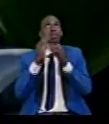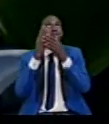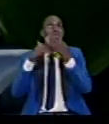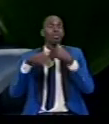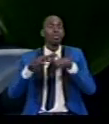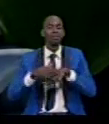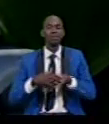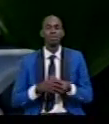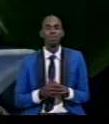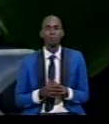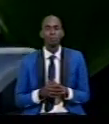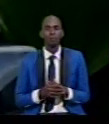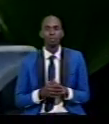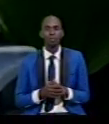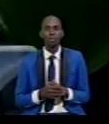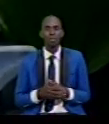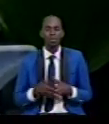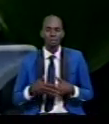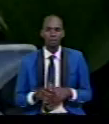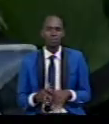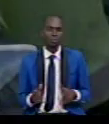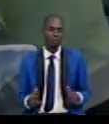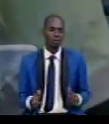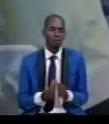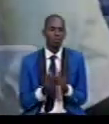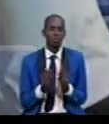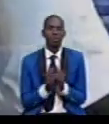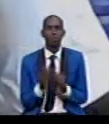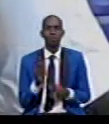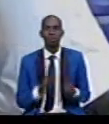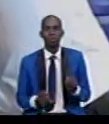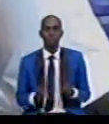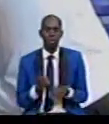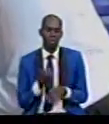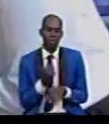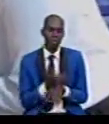Let's attend to them. Counselors,